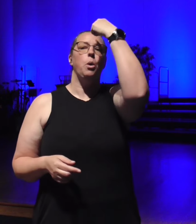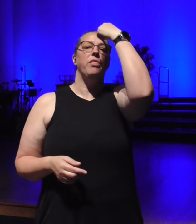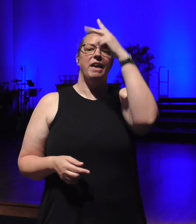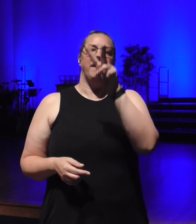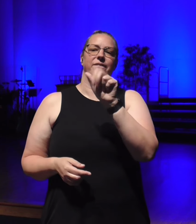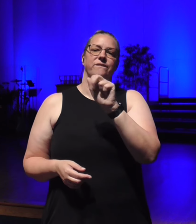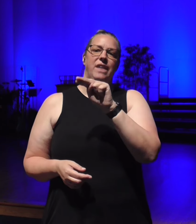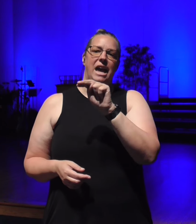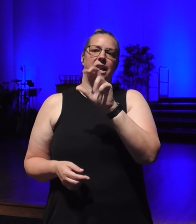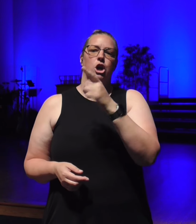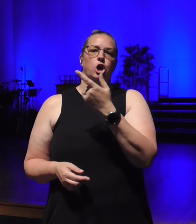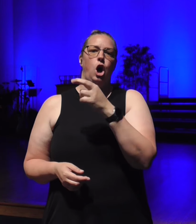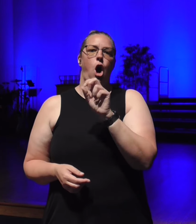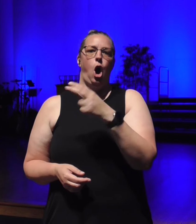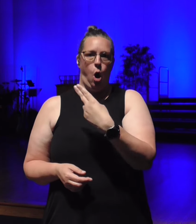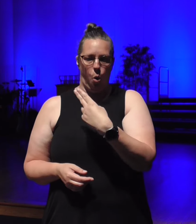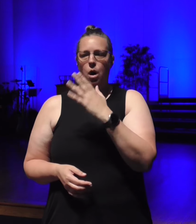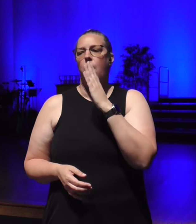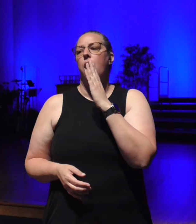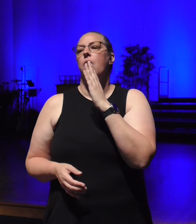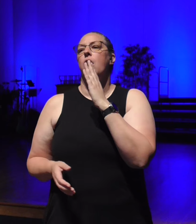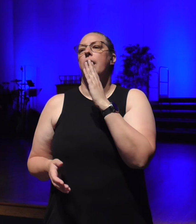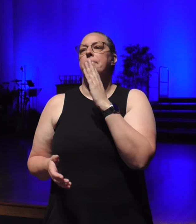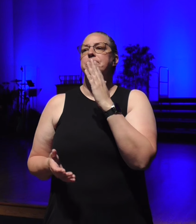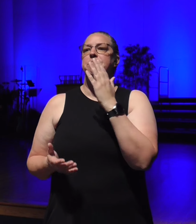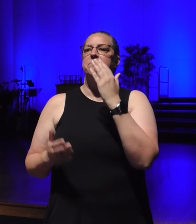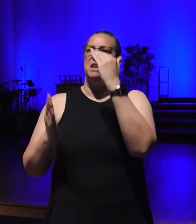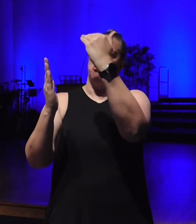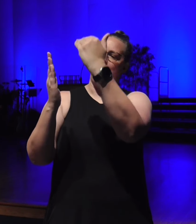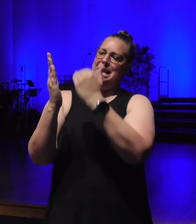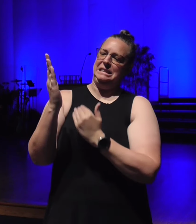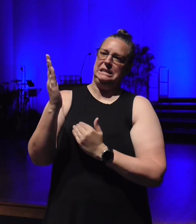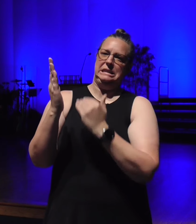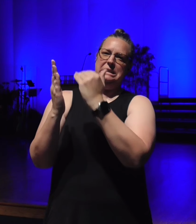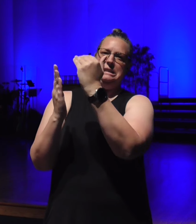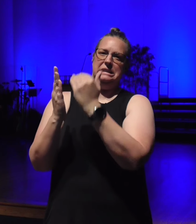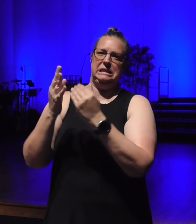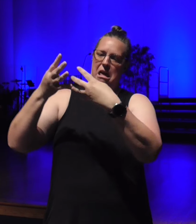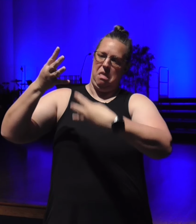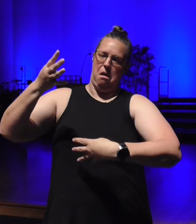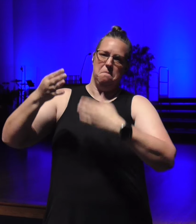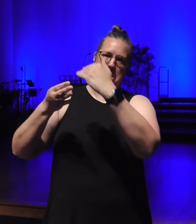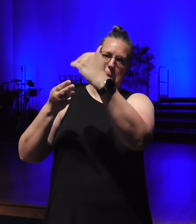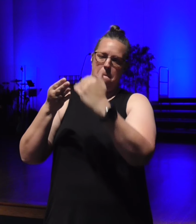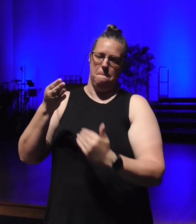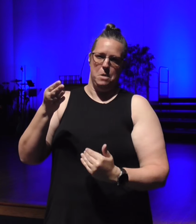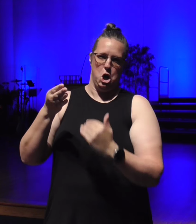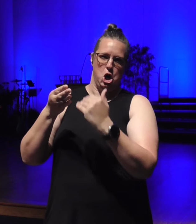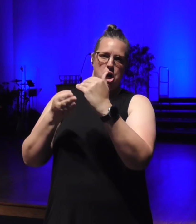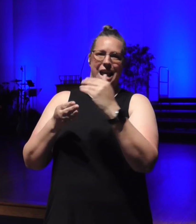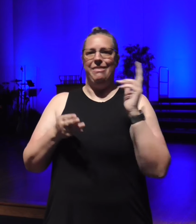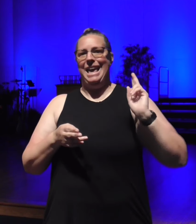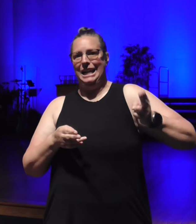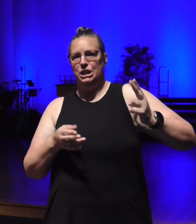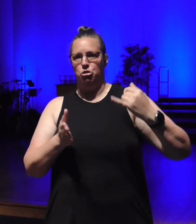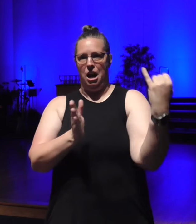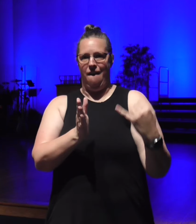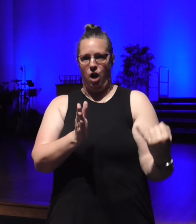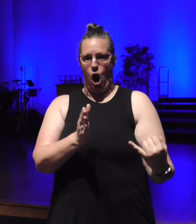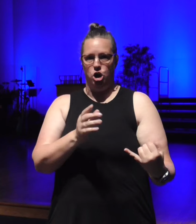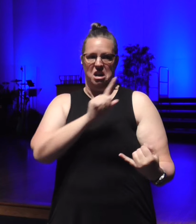where do you think Van Gogh ranks in the history of art? And Van Gogh is standing by